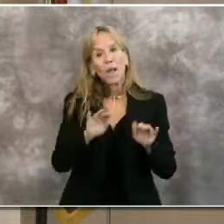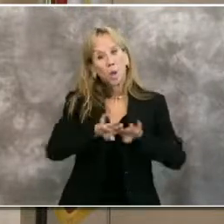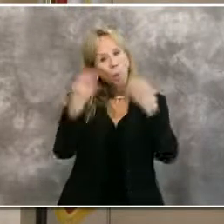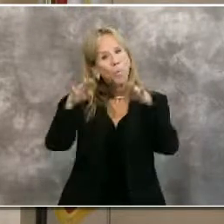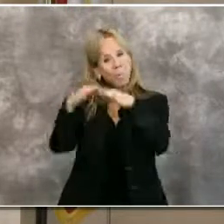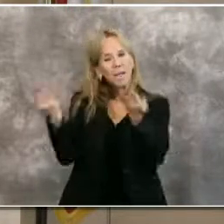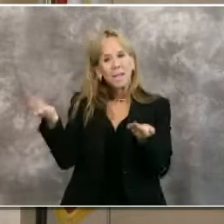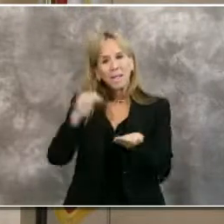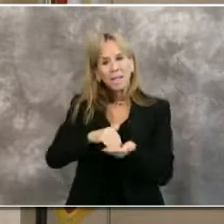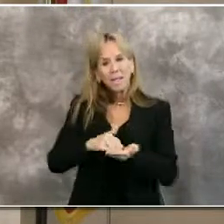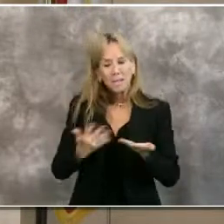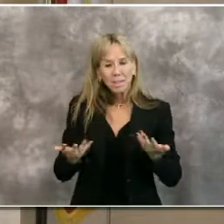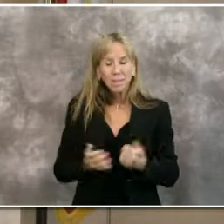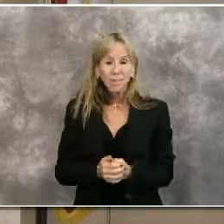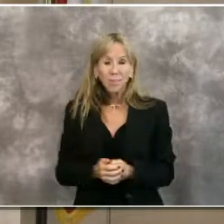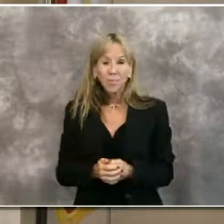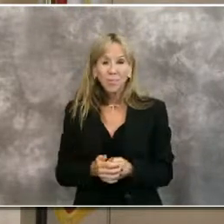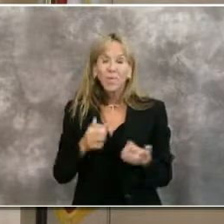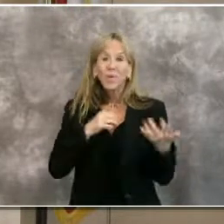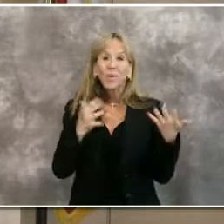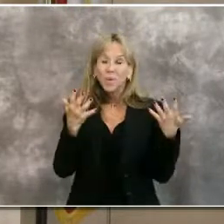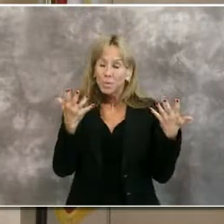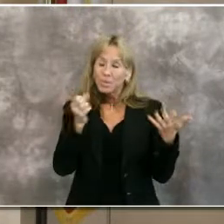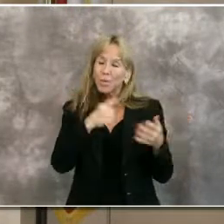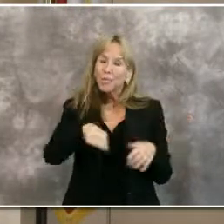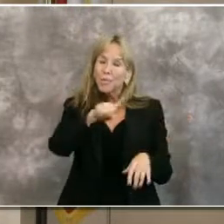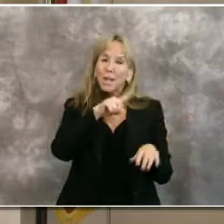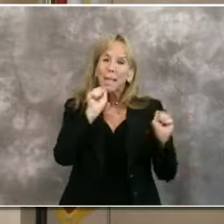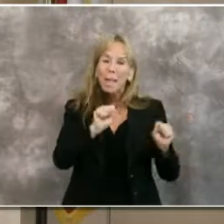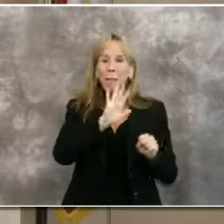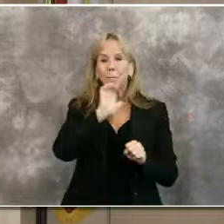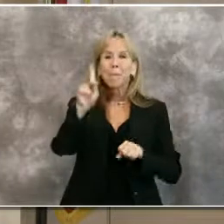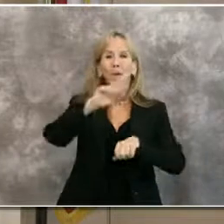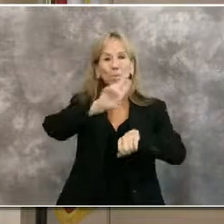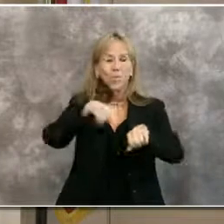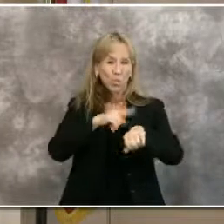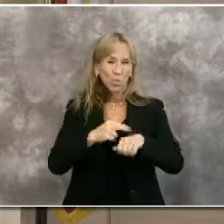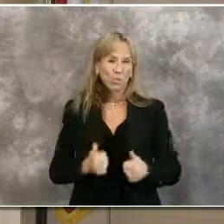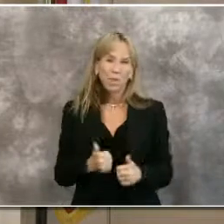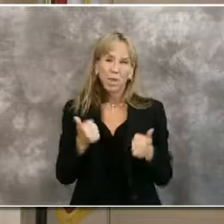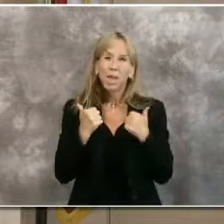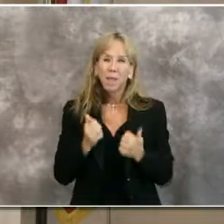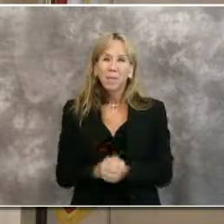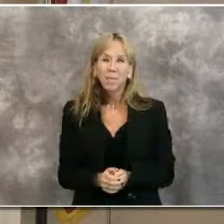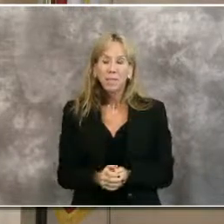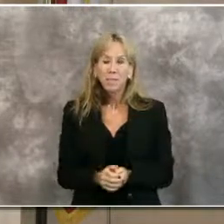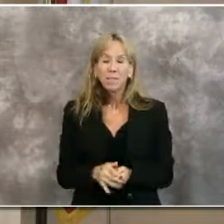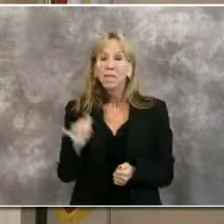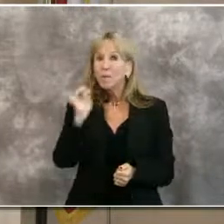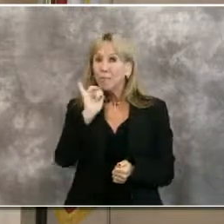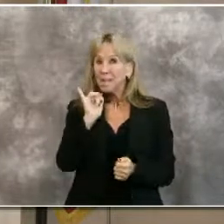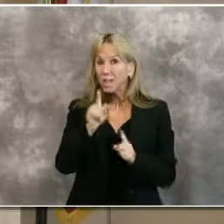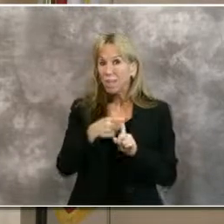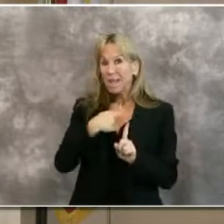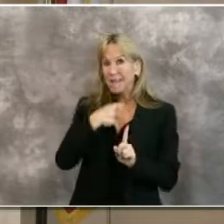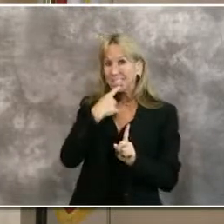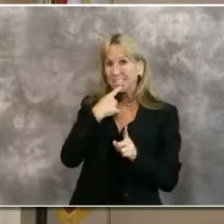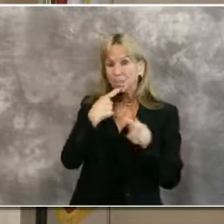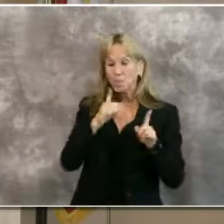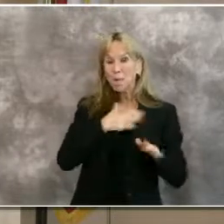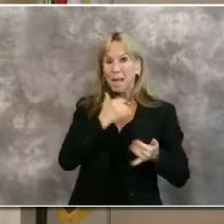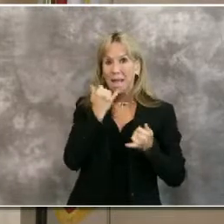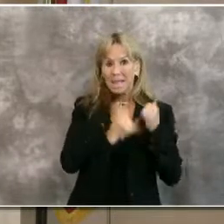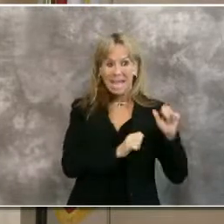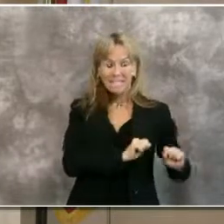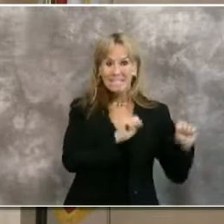reopen again so that people can get back to their normal lives. But as was stated before and in the last slide of my presentation, if people